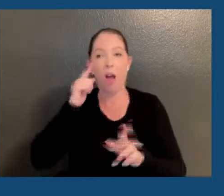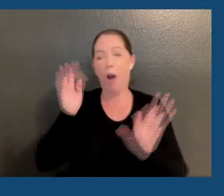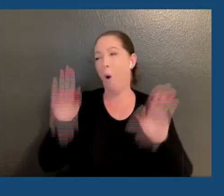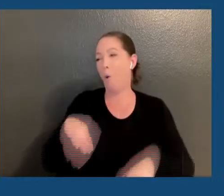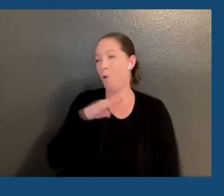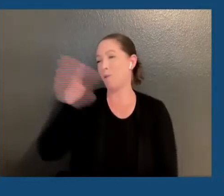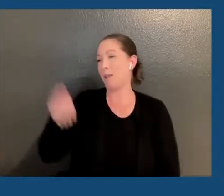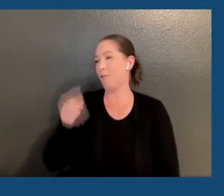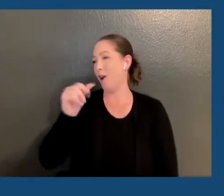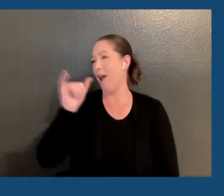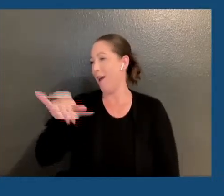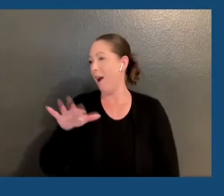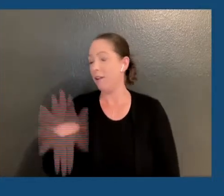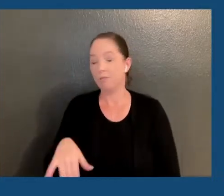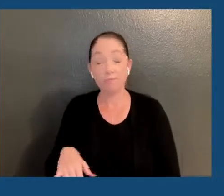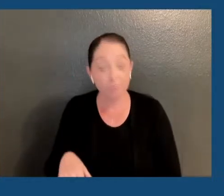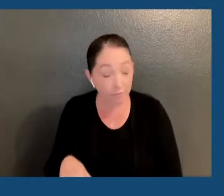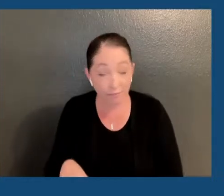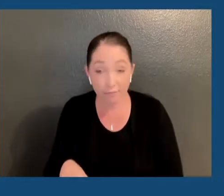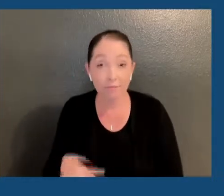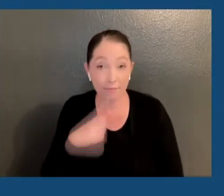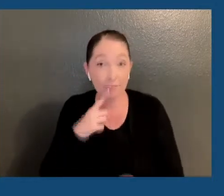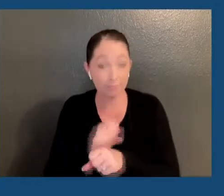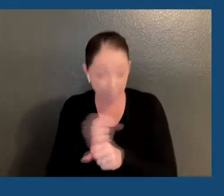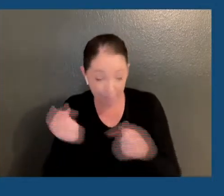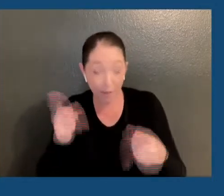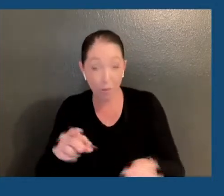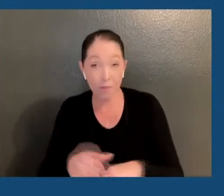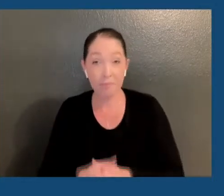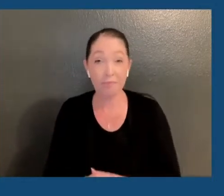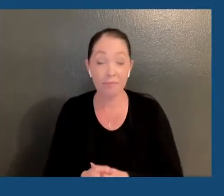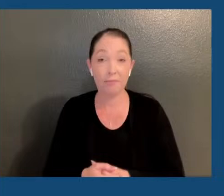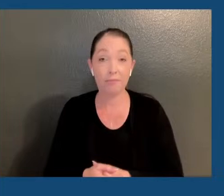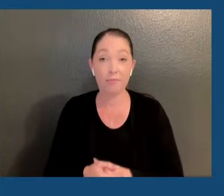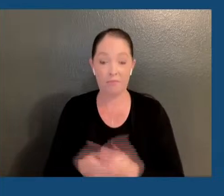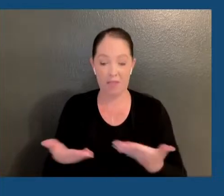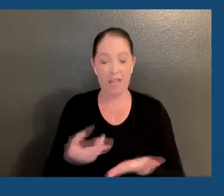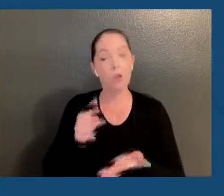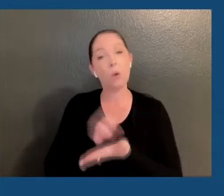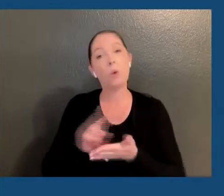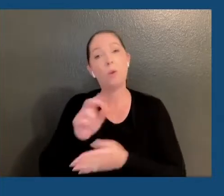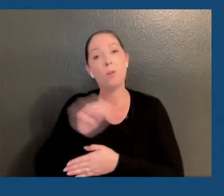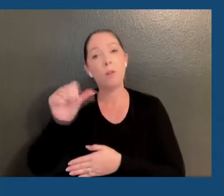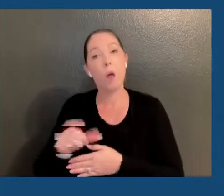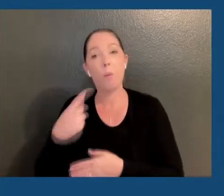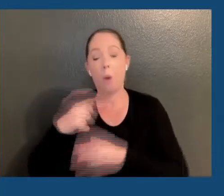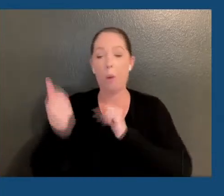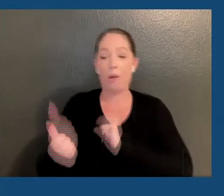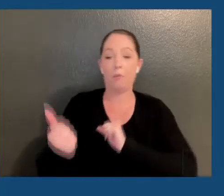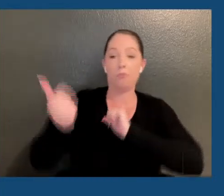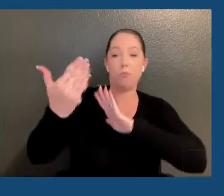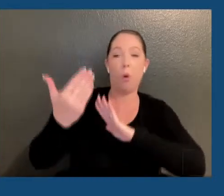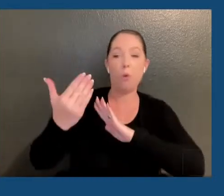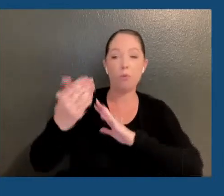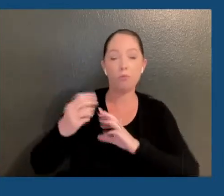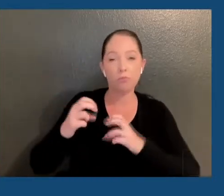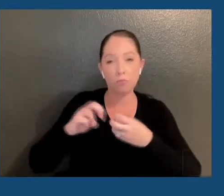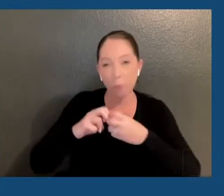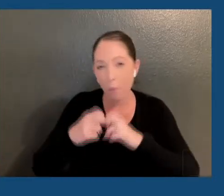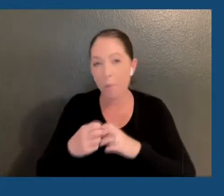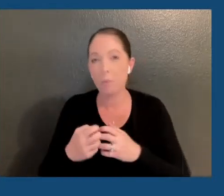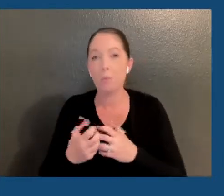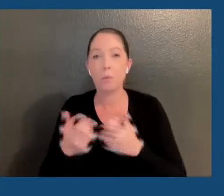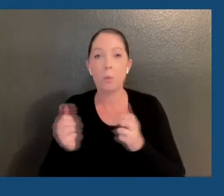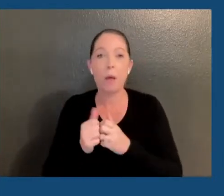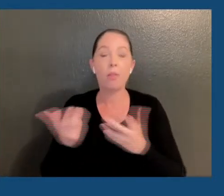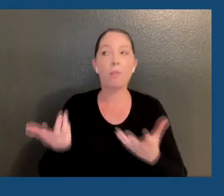At UAlbany, we approached this challenge with a simple premise. What if our researchers no longer needed